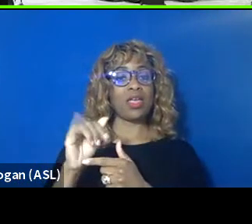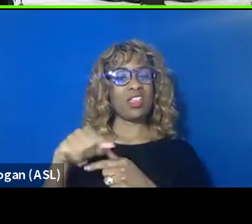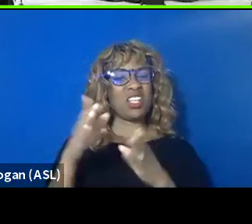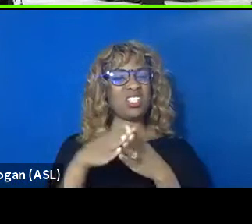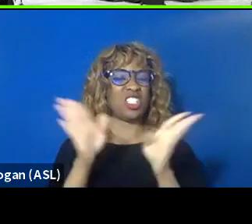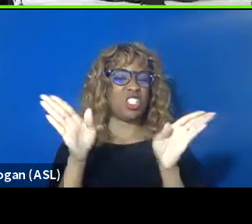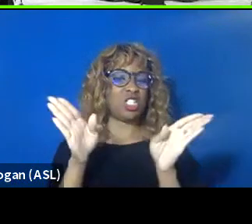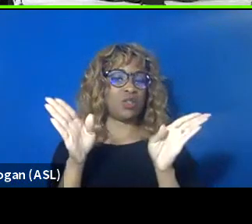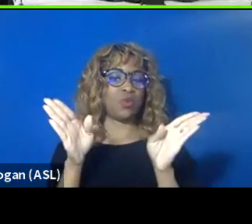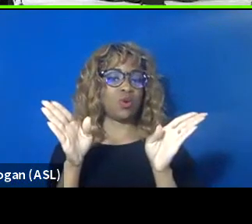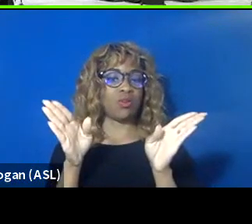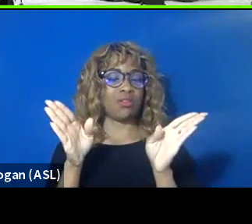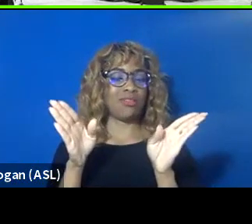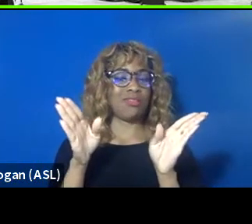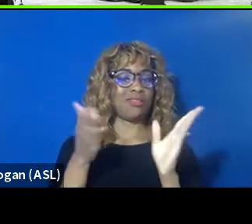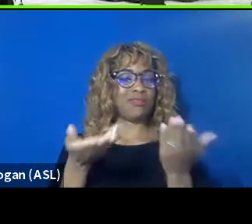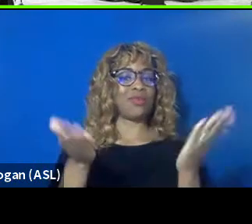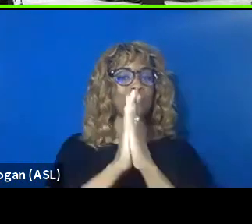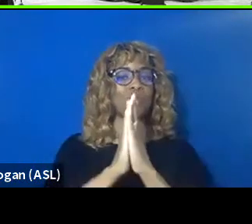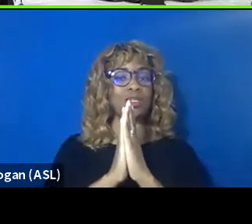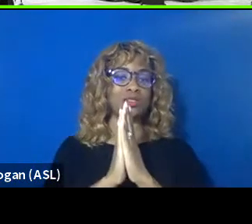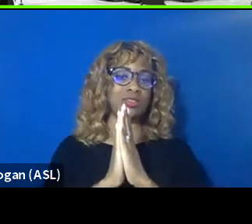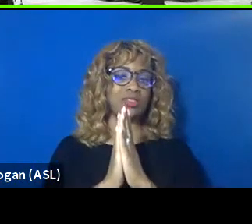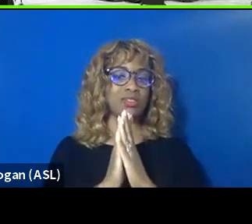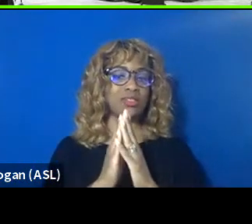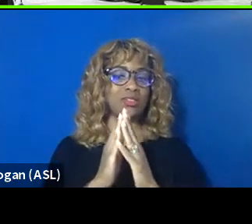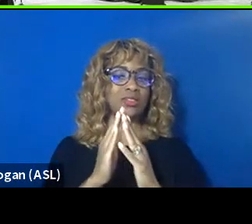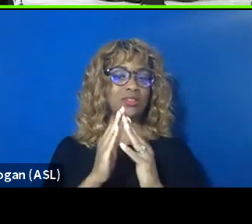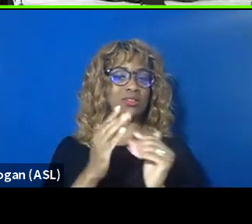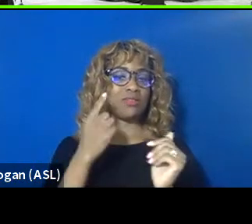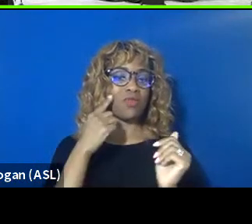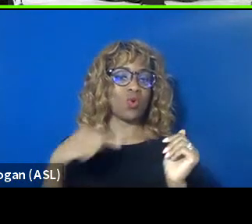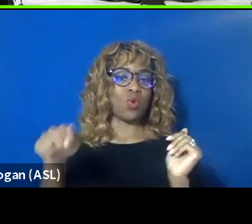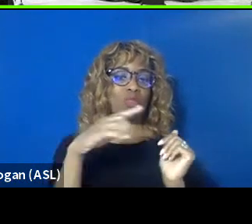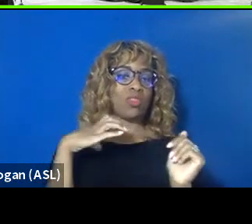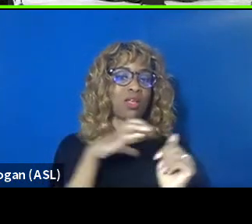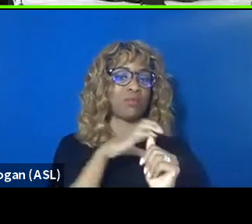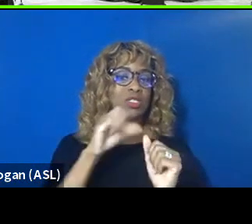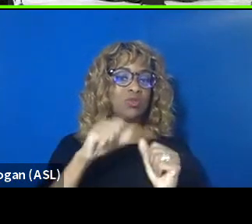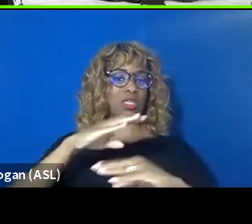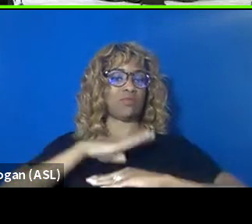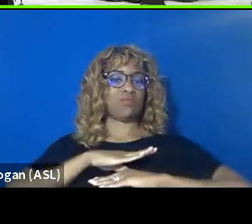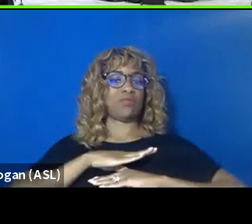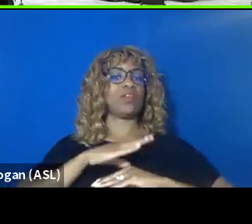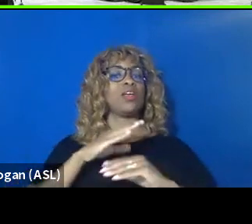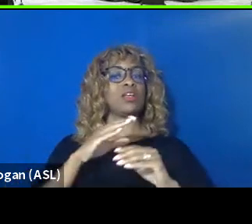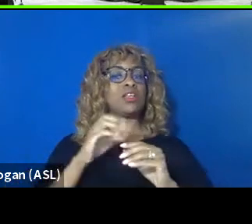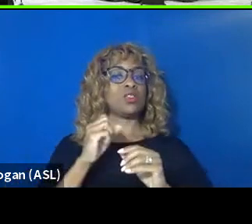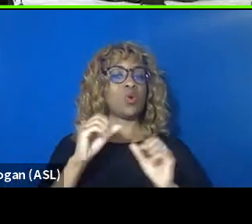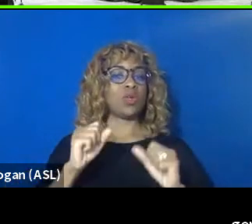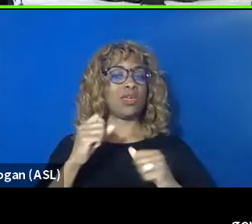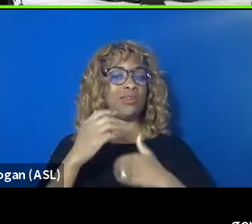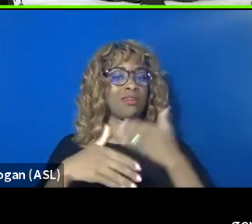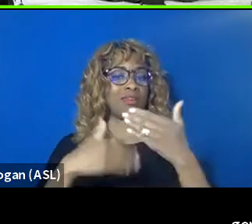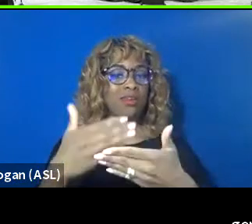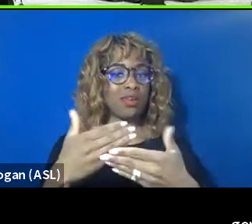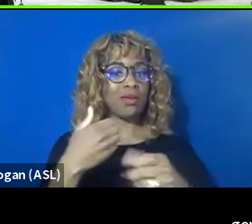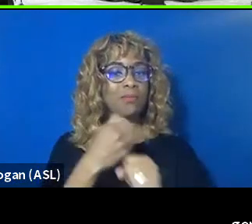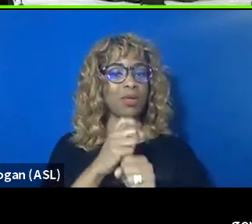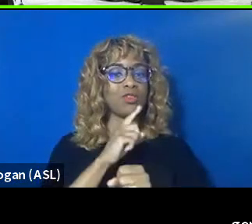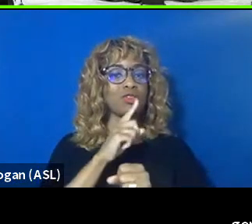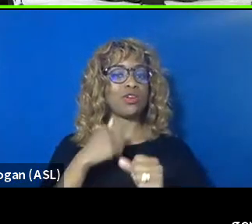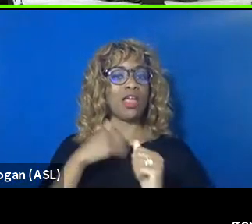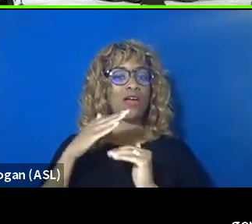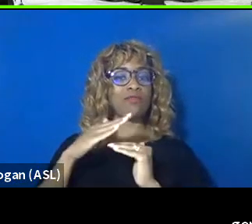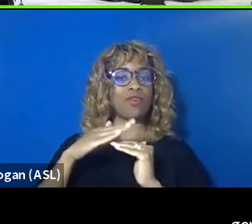general request actually of the commission can be met so we can move forward and be assured that we will have a quorum in